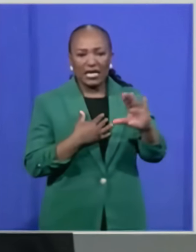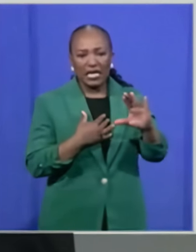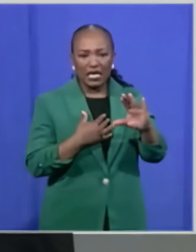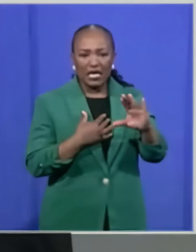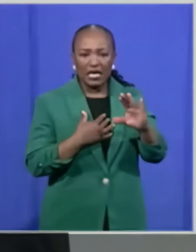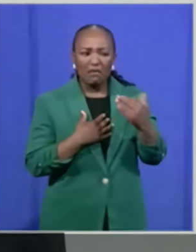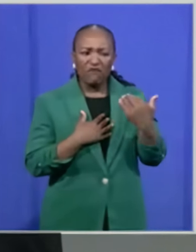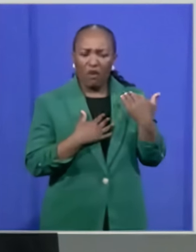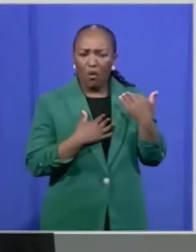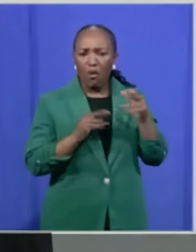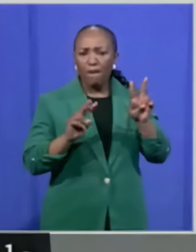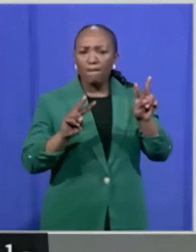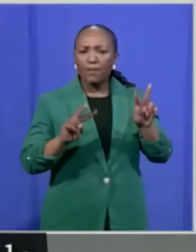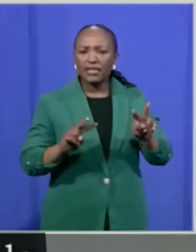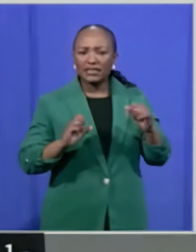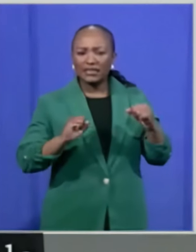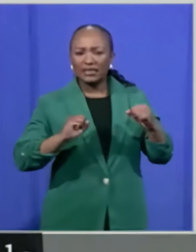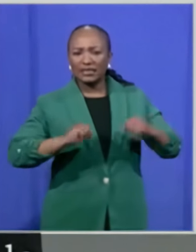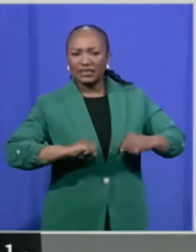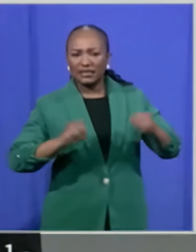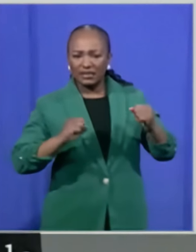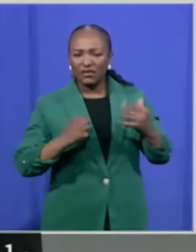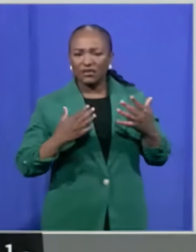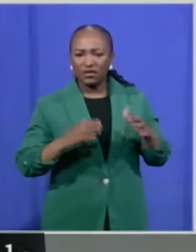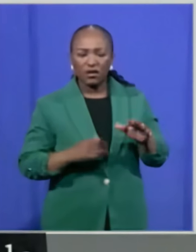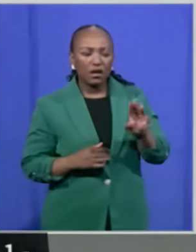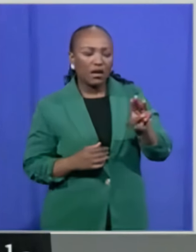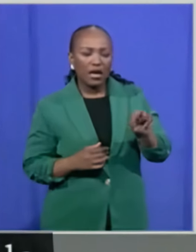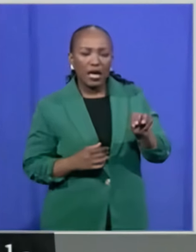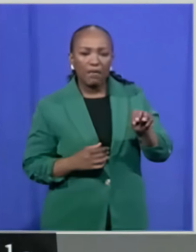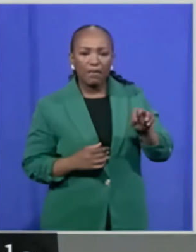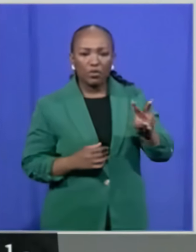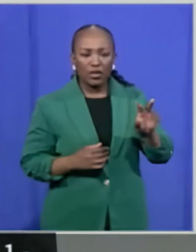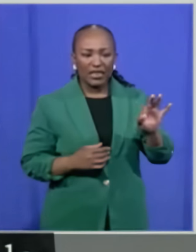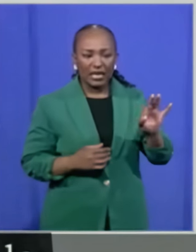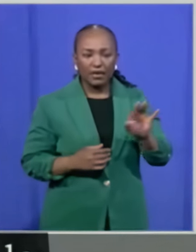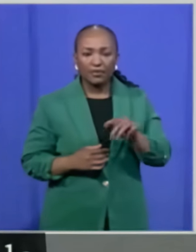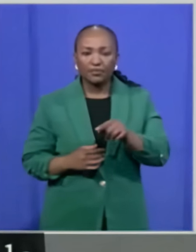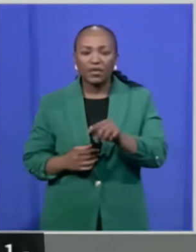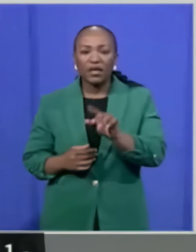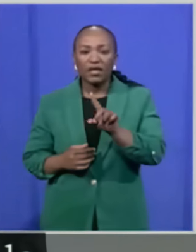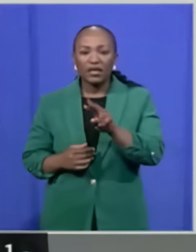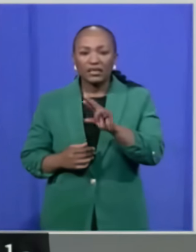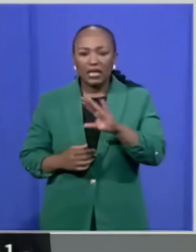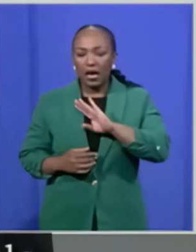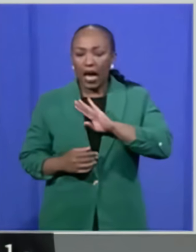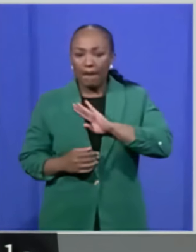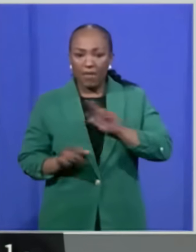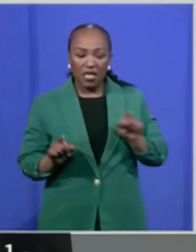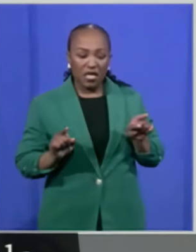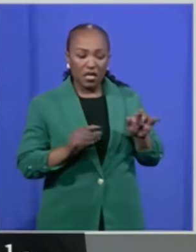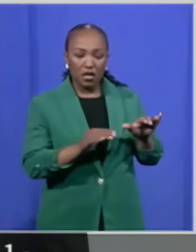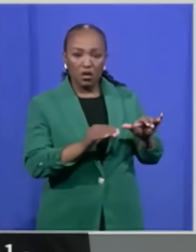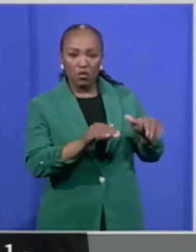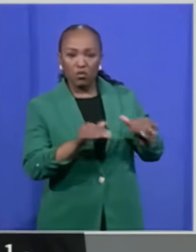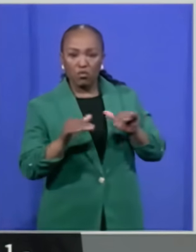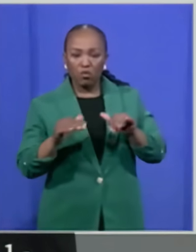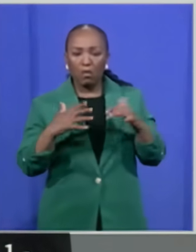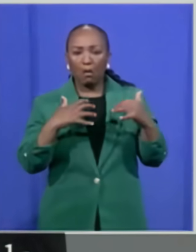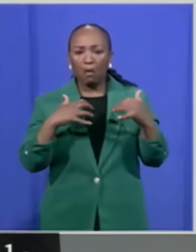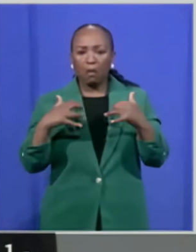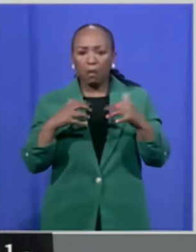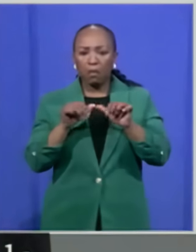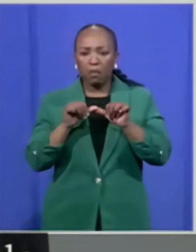agreement, fighting between the M23 rebel groups and the DRC armed forces persists. South Africa